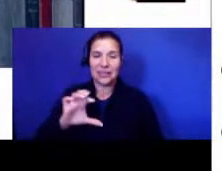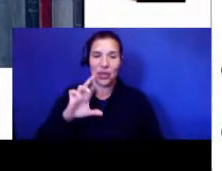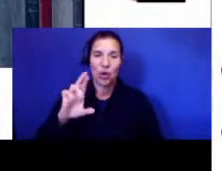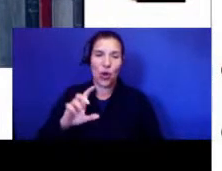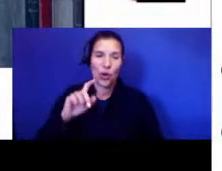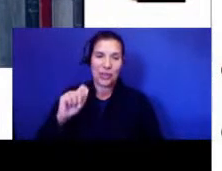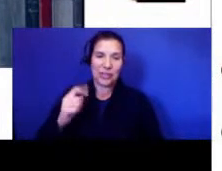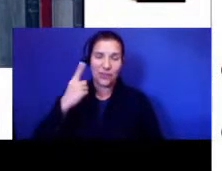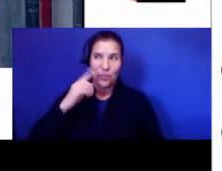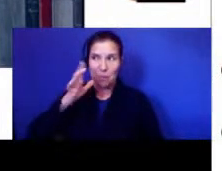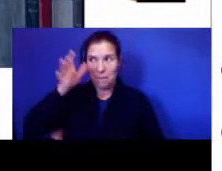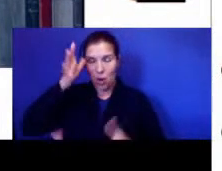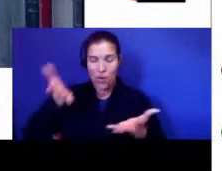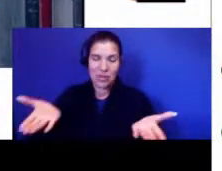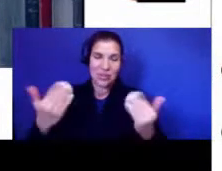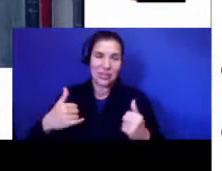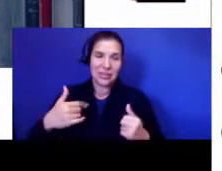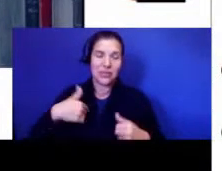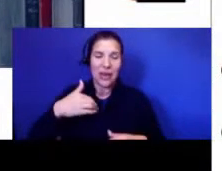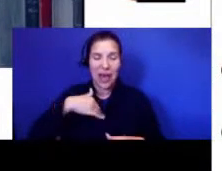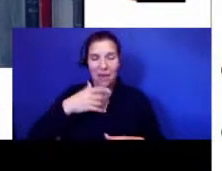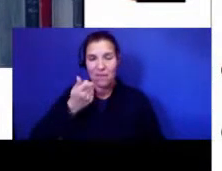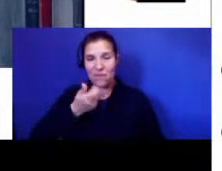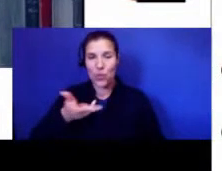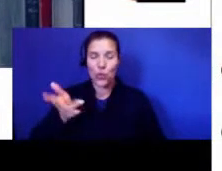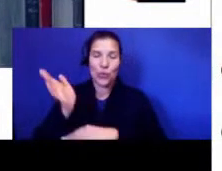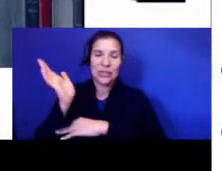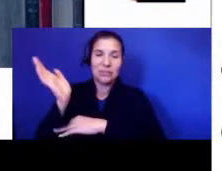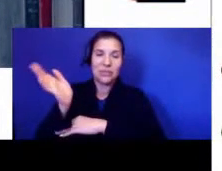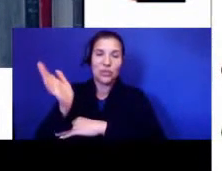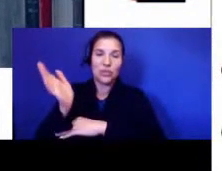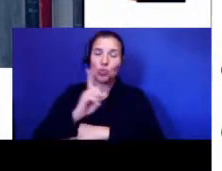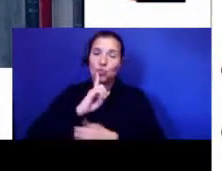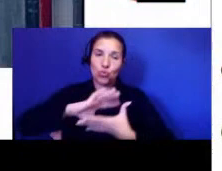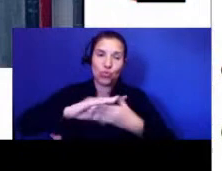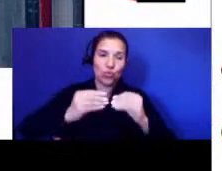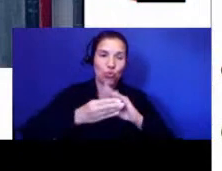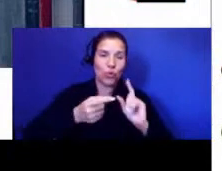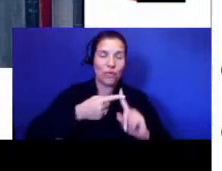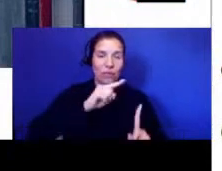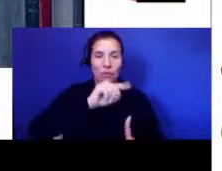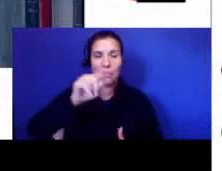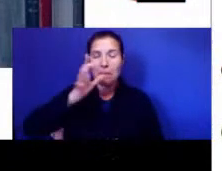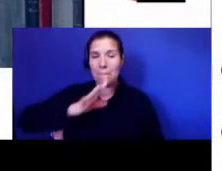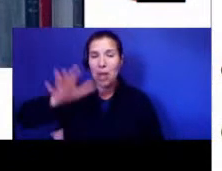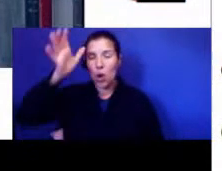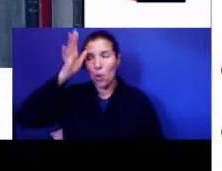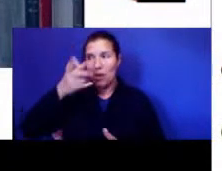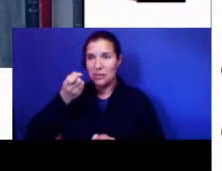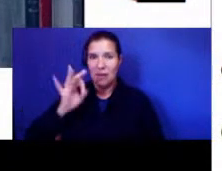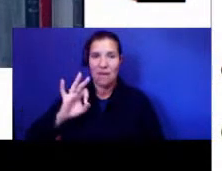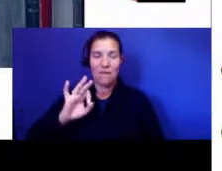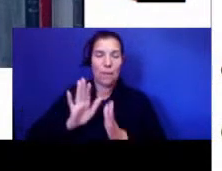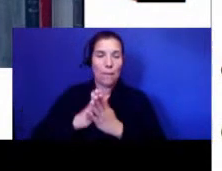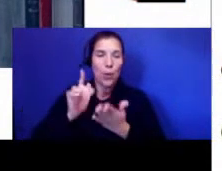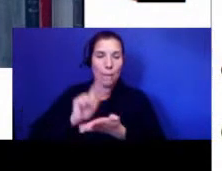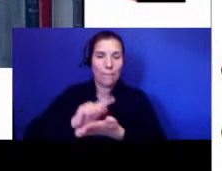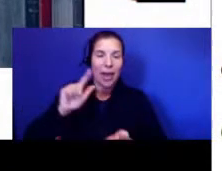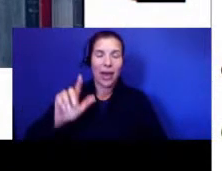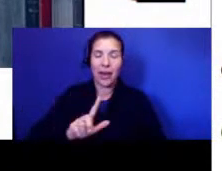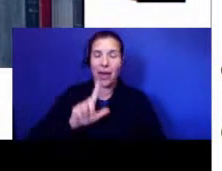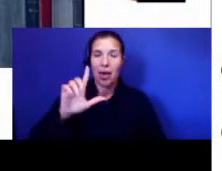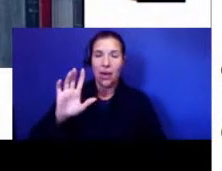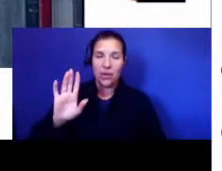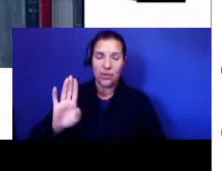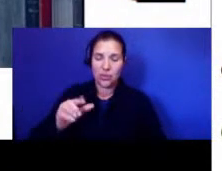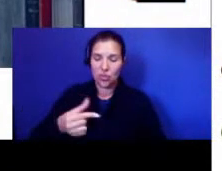event for you, full of keynote speakers, real stories from parents around the country on book bans, LGBTQIA attacks in